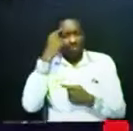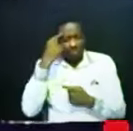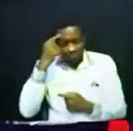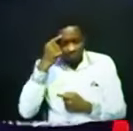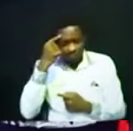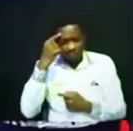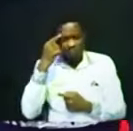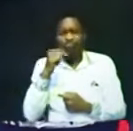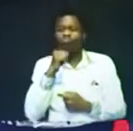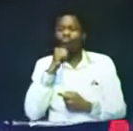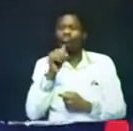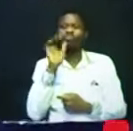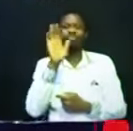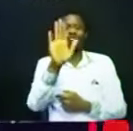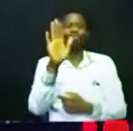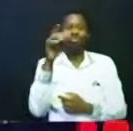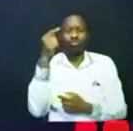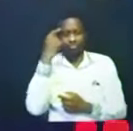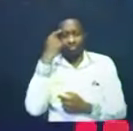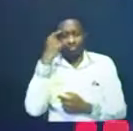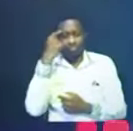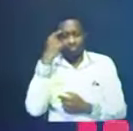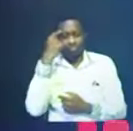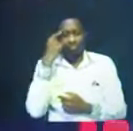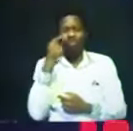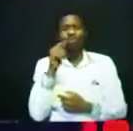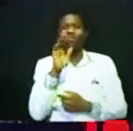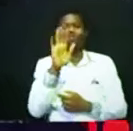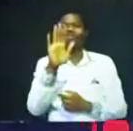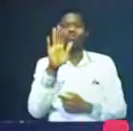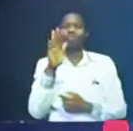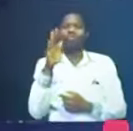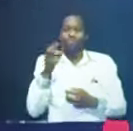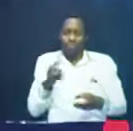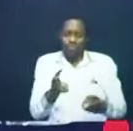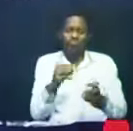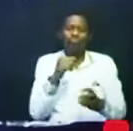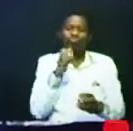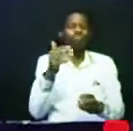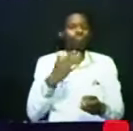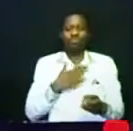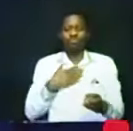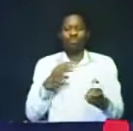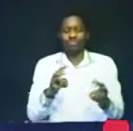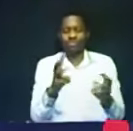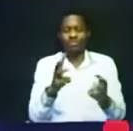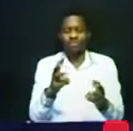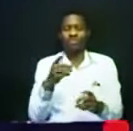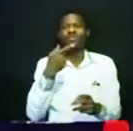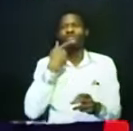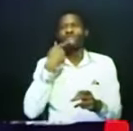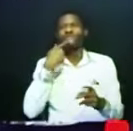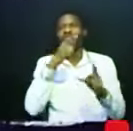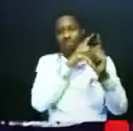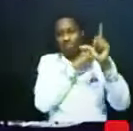thoughts, neither are your ways my ways, declares the Lord.